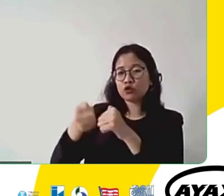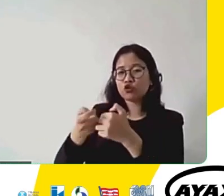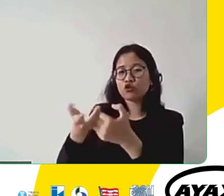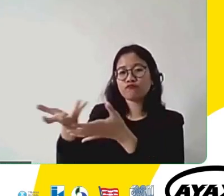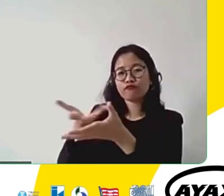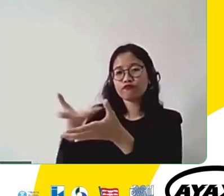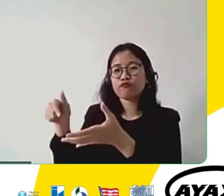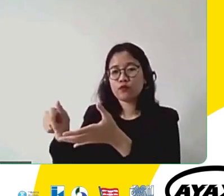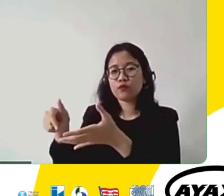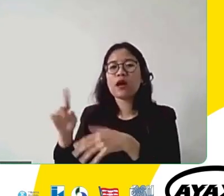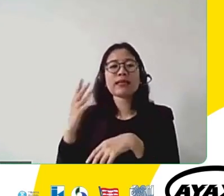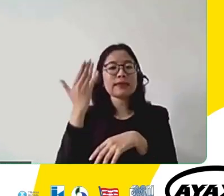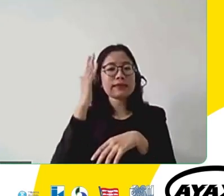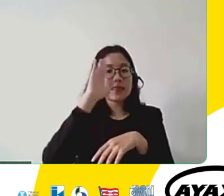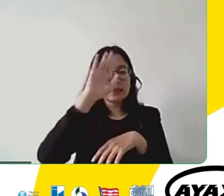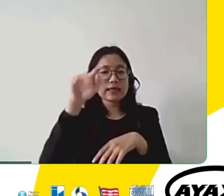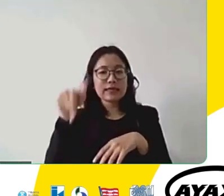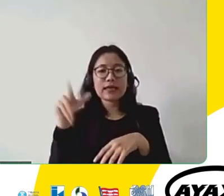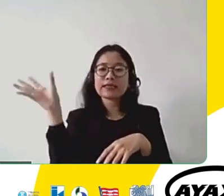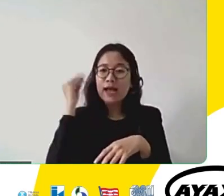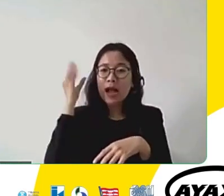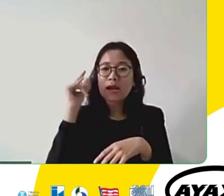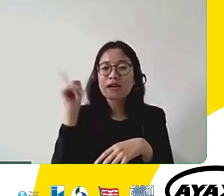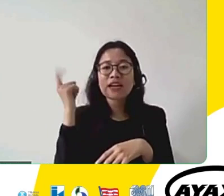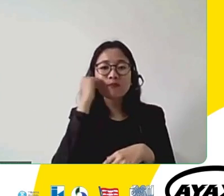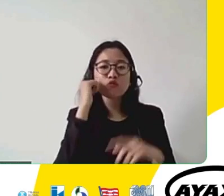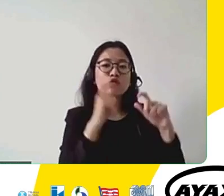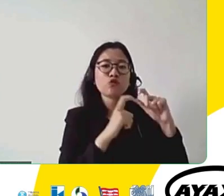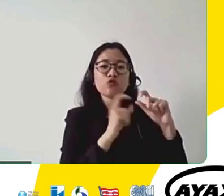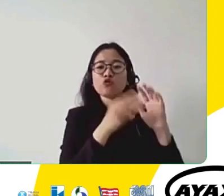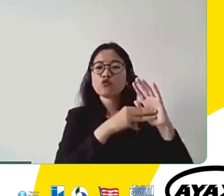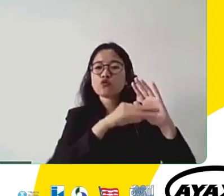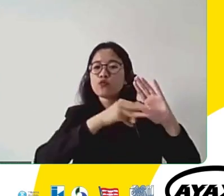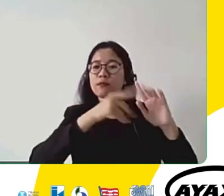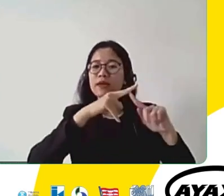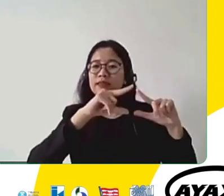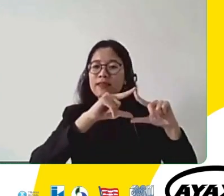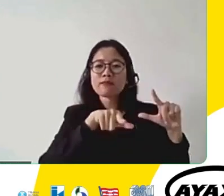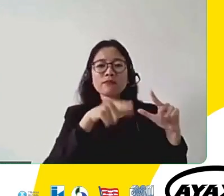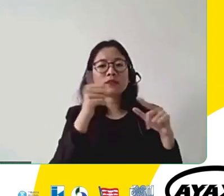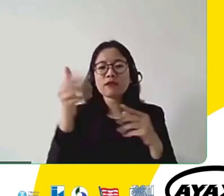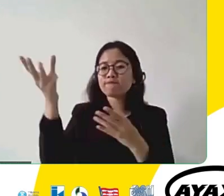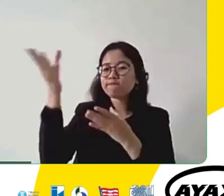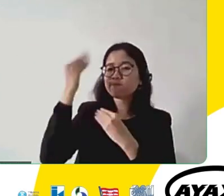presenter, will be explain this more detail